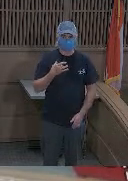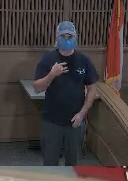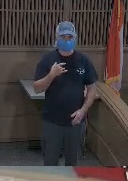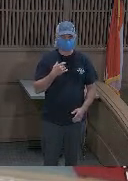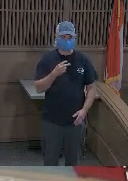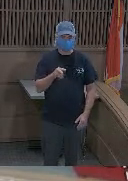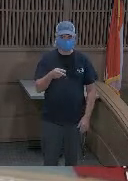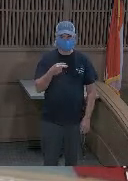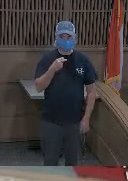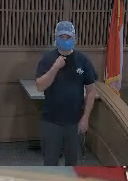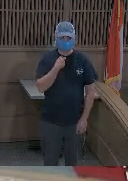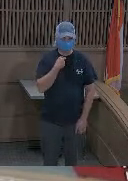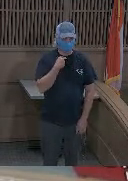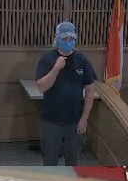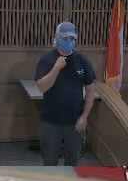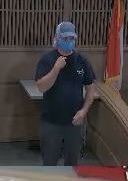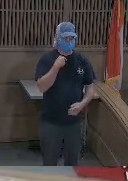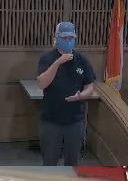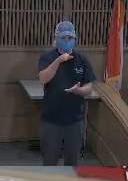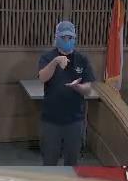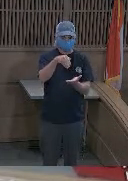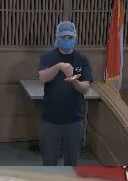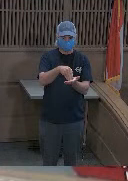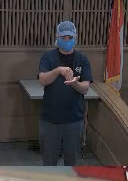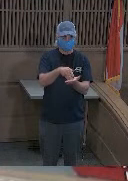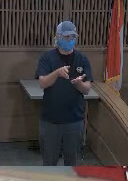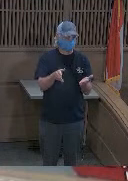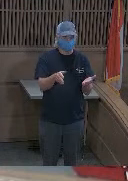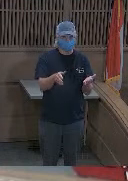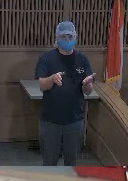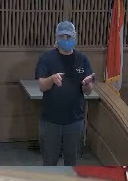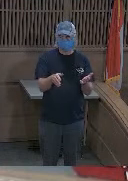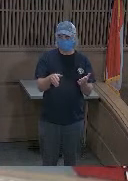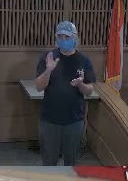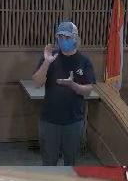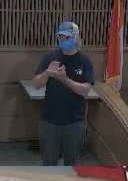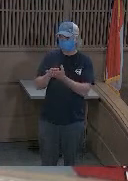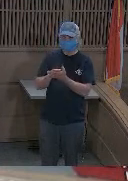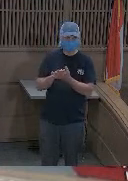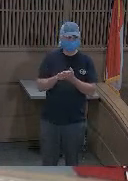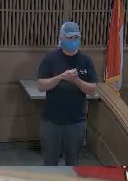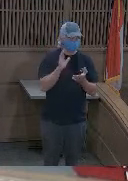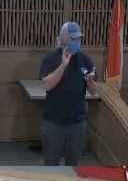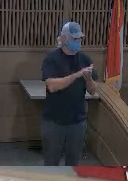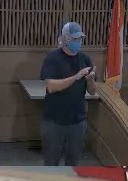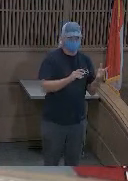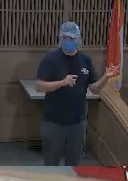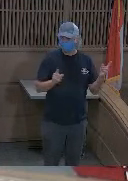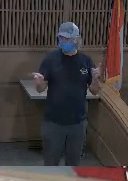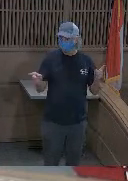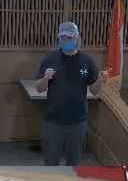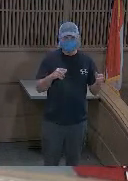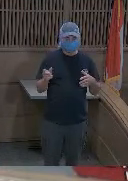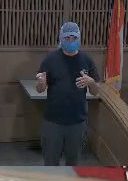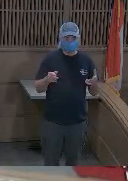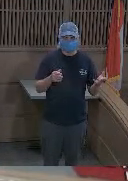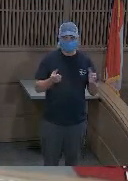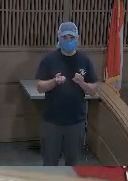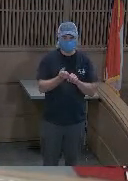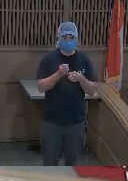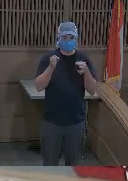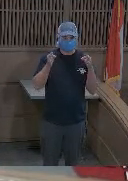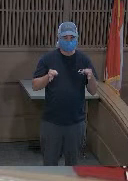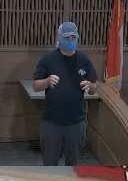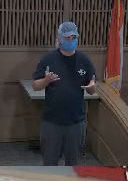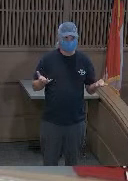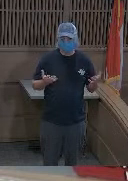in the middle. Thank goodness many of them every day are deciding to make the wise choice. So if you